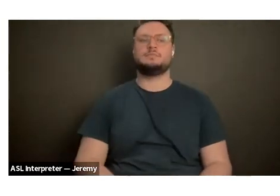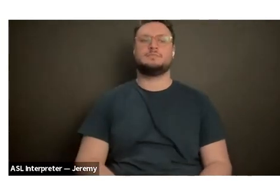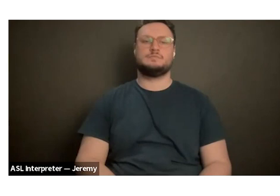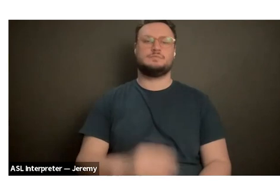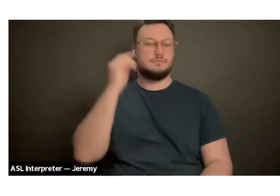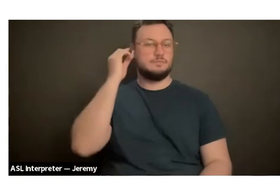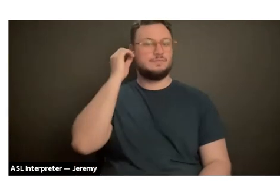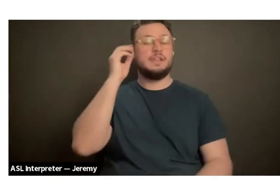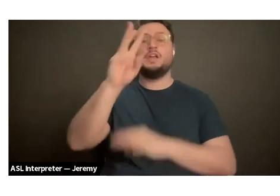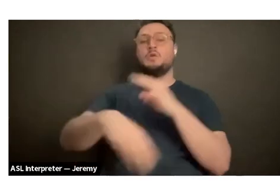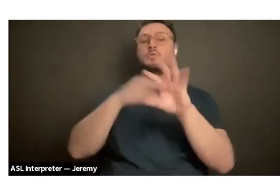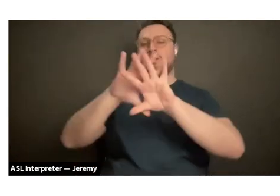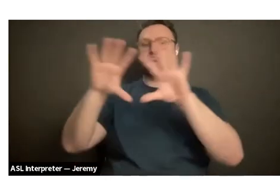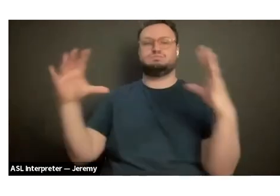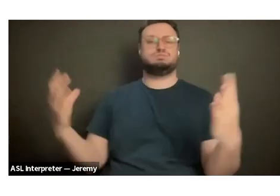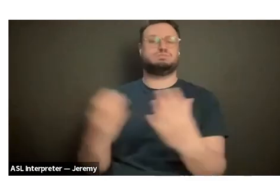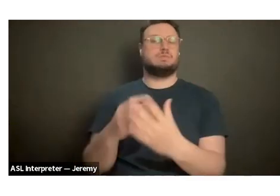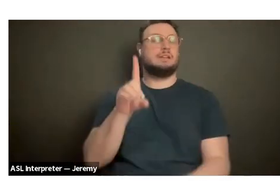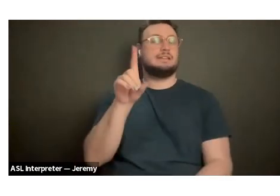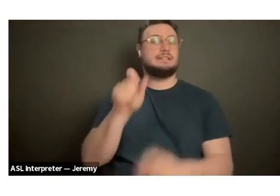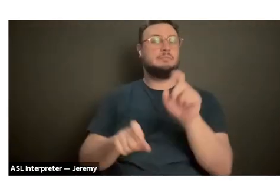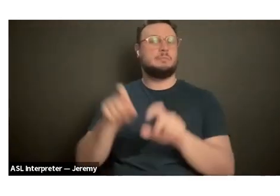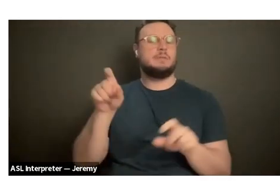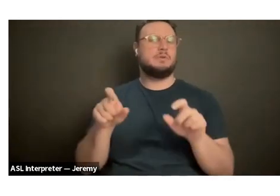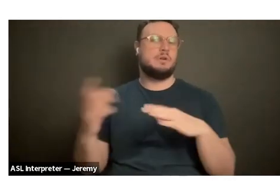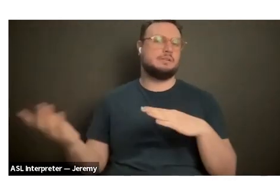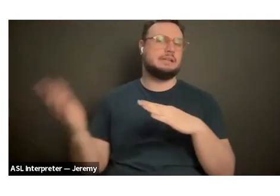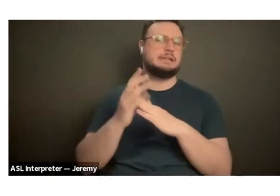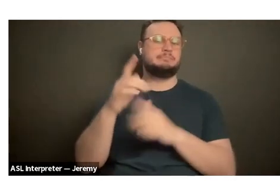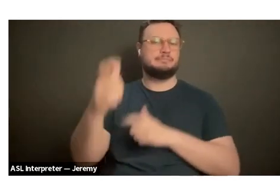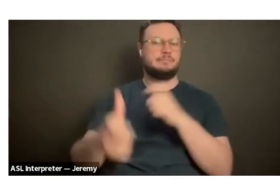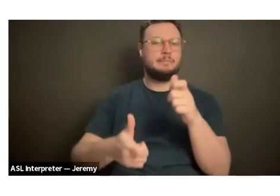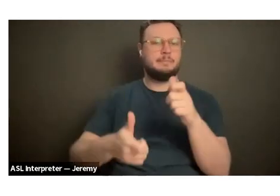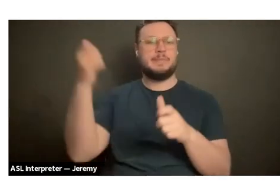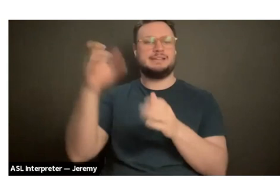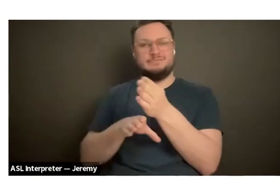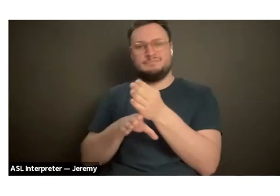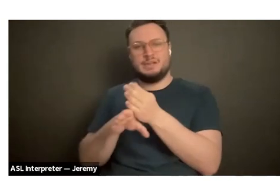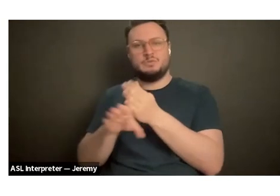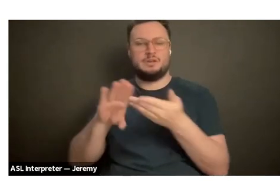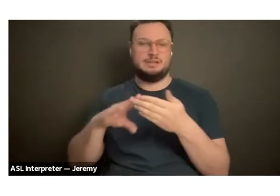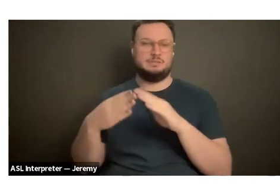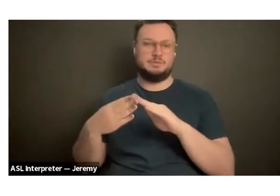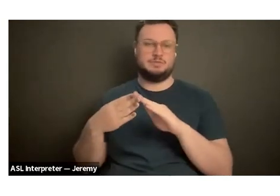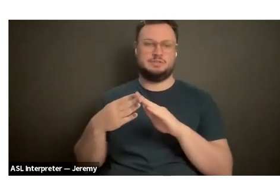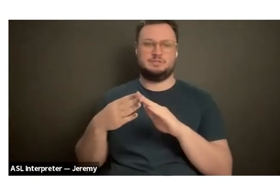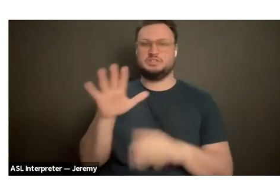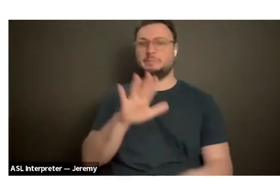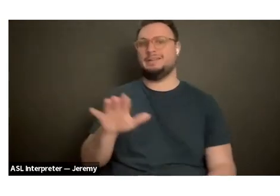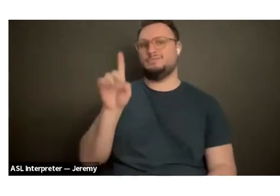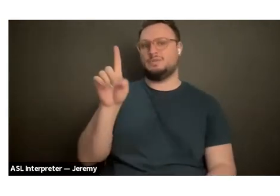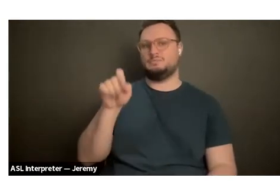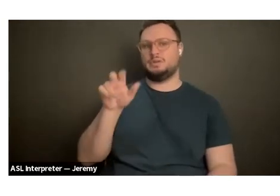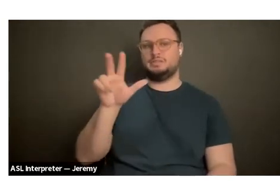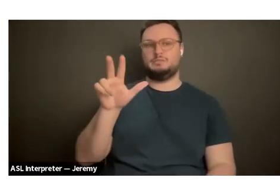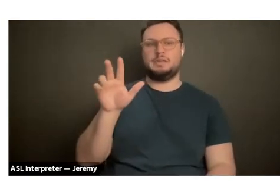disabled people are the world's largest minoritized community, 1.3 billion people and